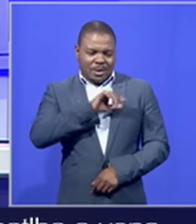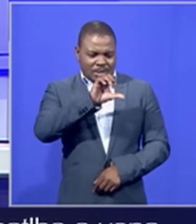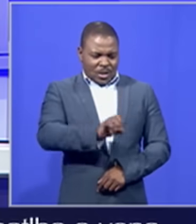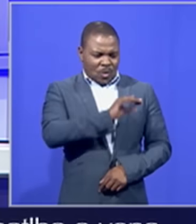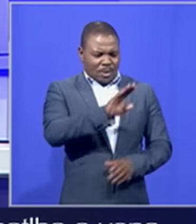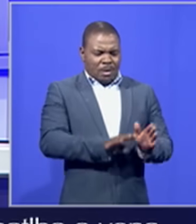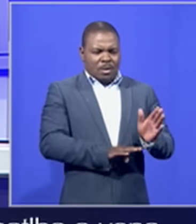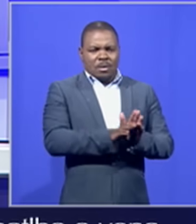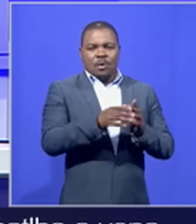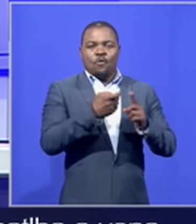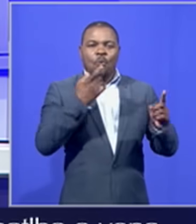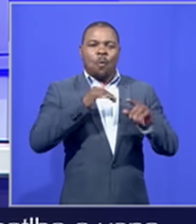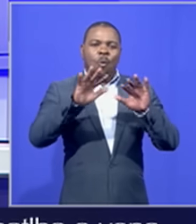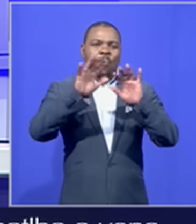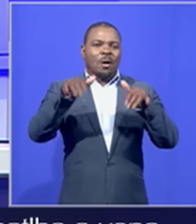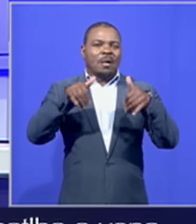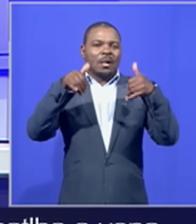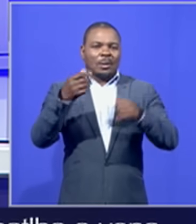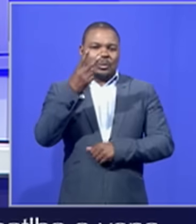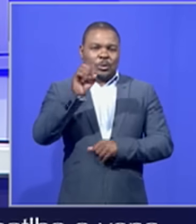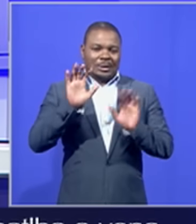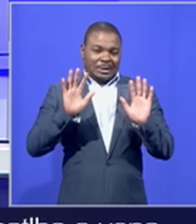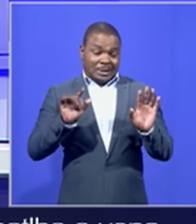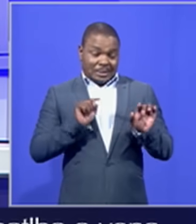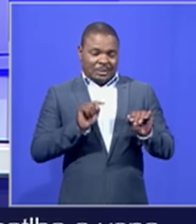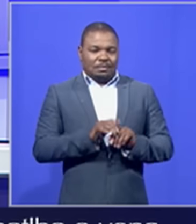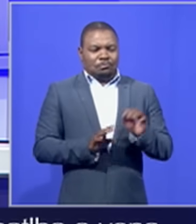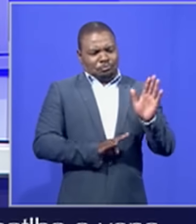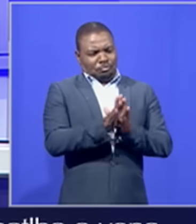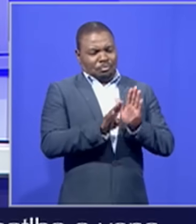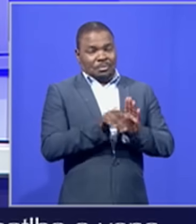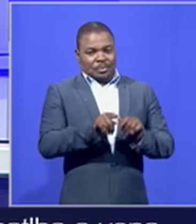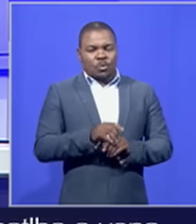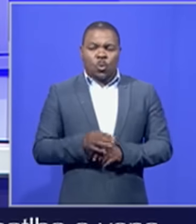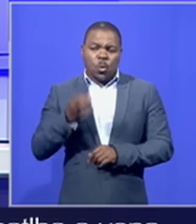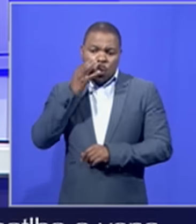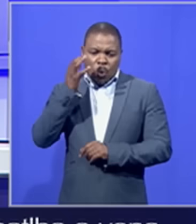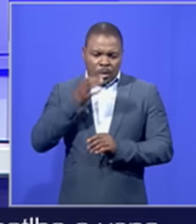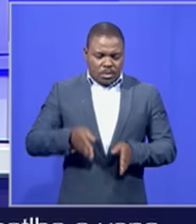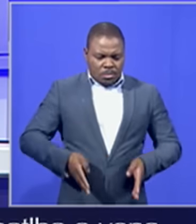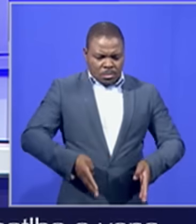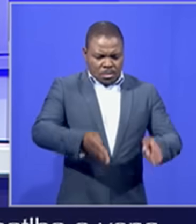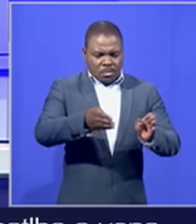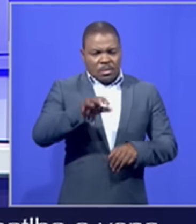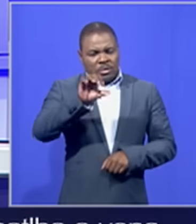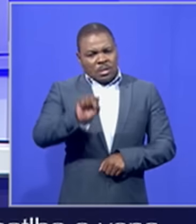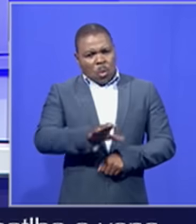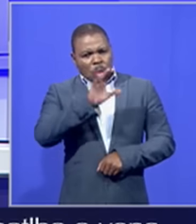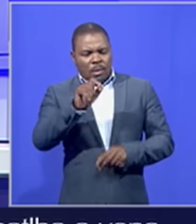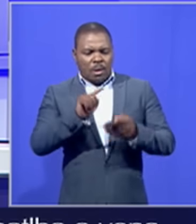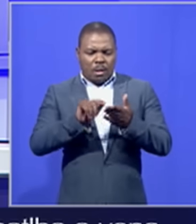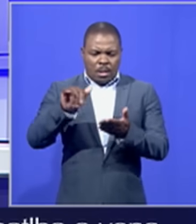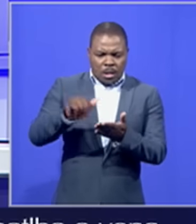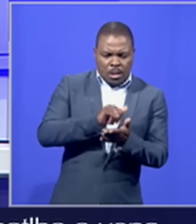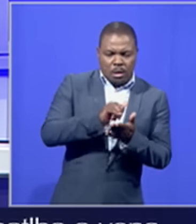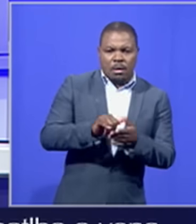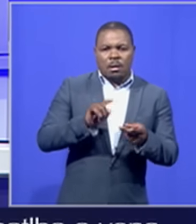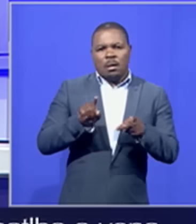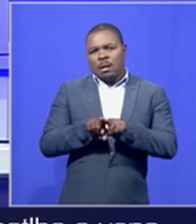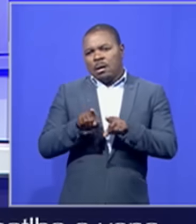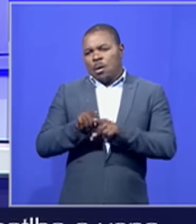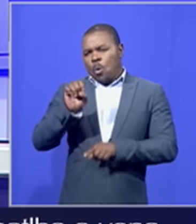jwa sejana sa lefatshe sa FIFA sa 2010 o tlhagisitse boleng jwa ditsela tsa bosetšhaba le maemela fofane a jaaka